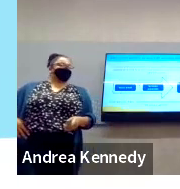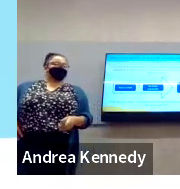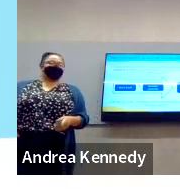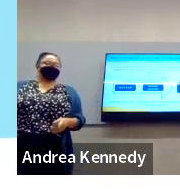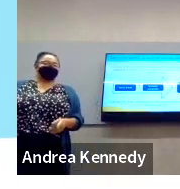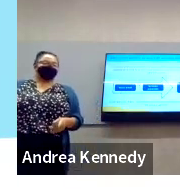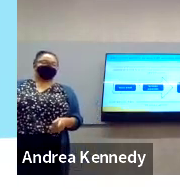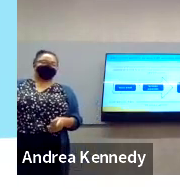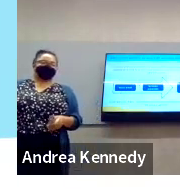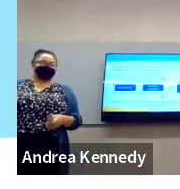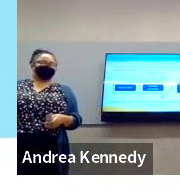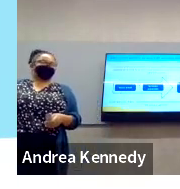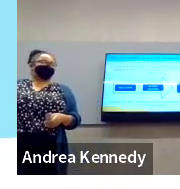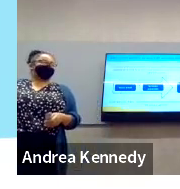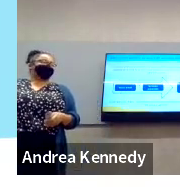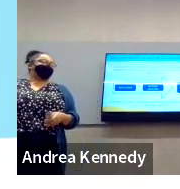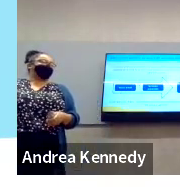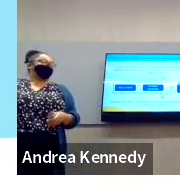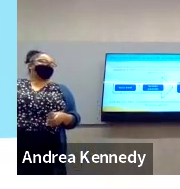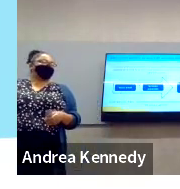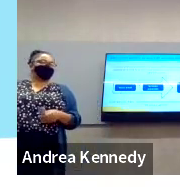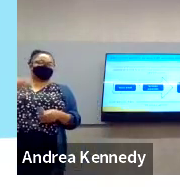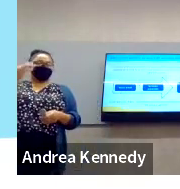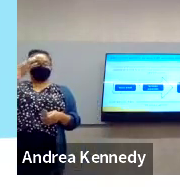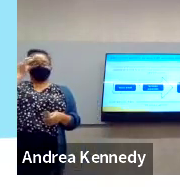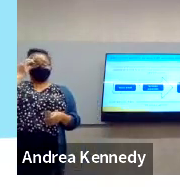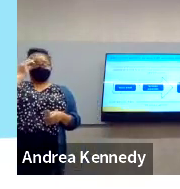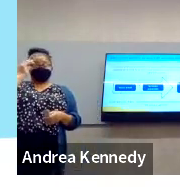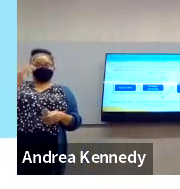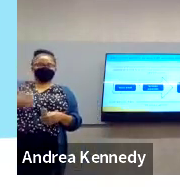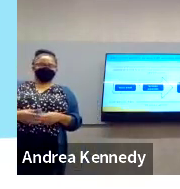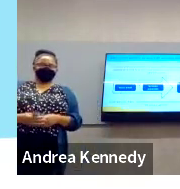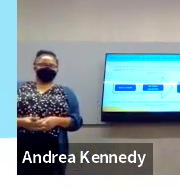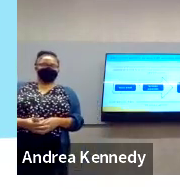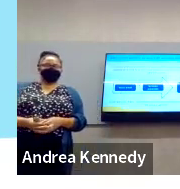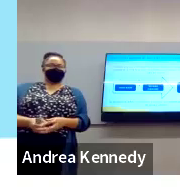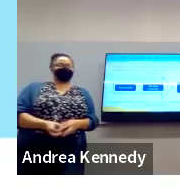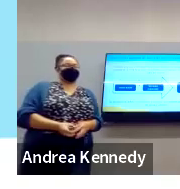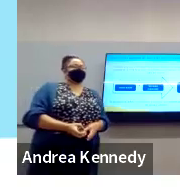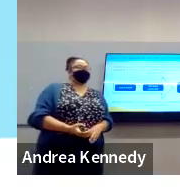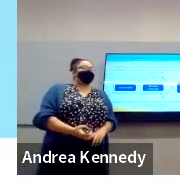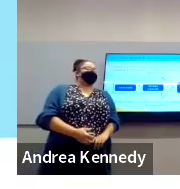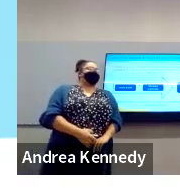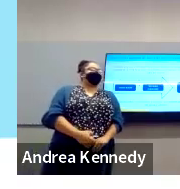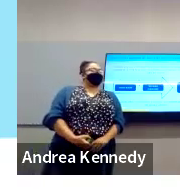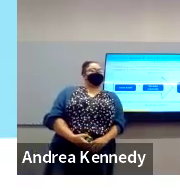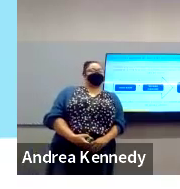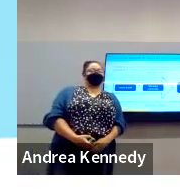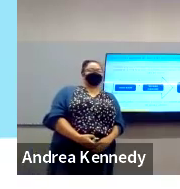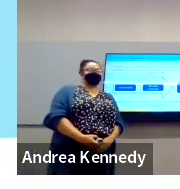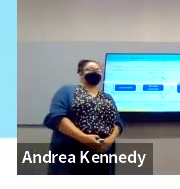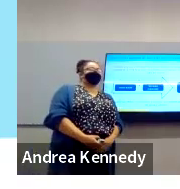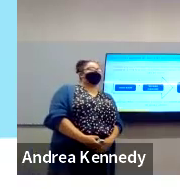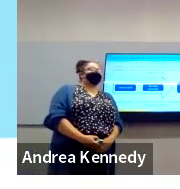una cantidad fija que venga incluido en su renta para los inquilinos. Básicamente vamos a agarrar su